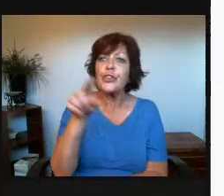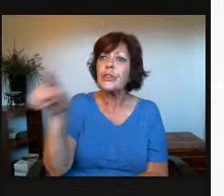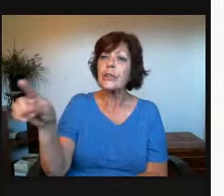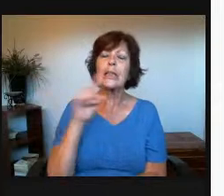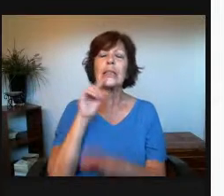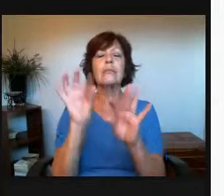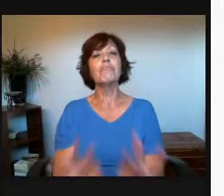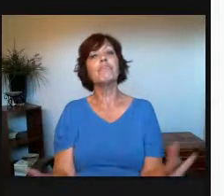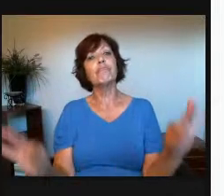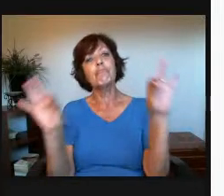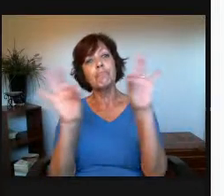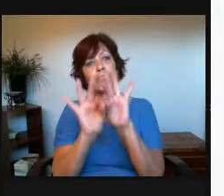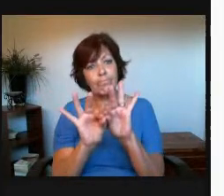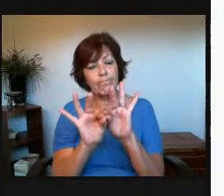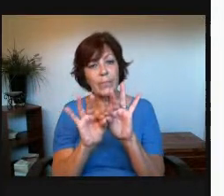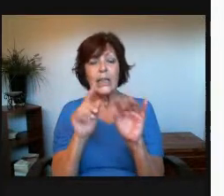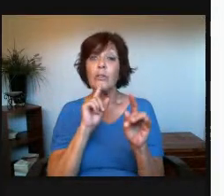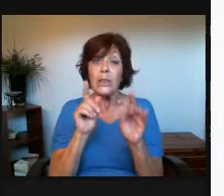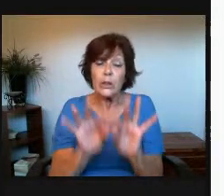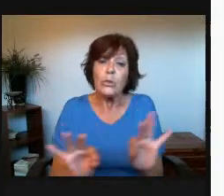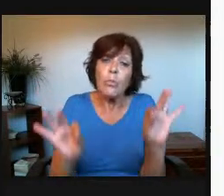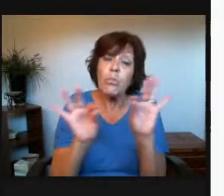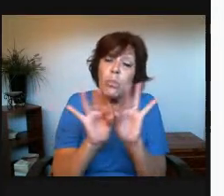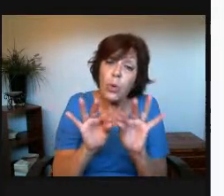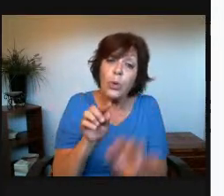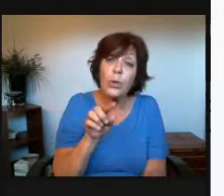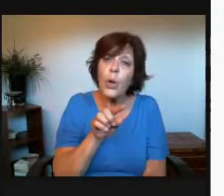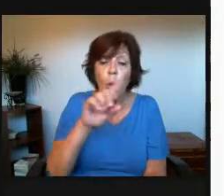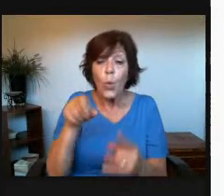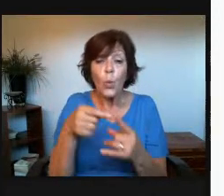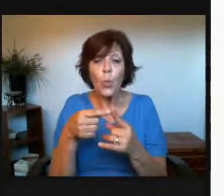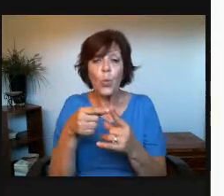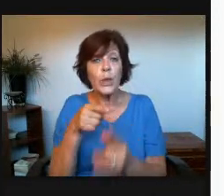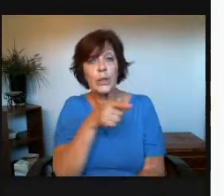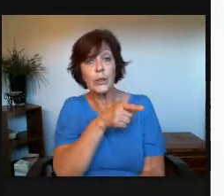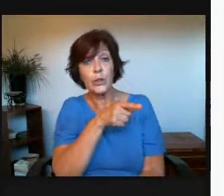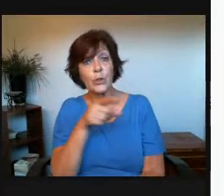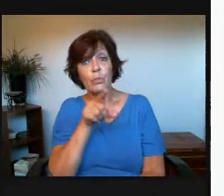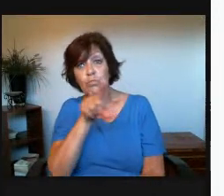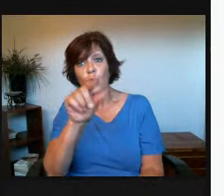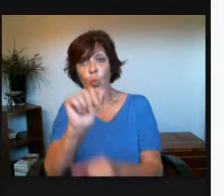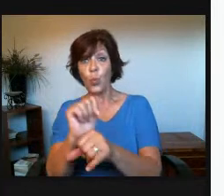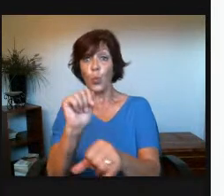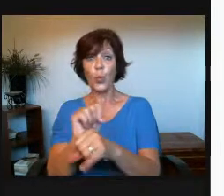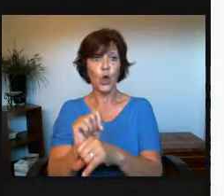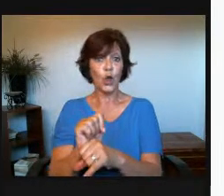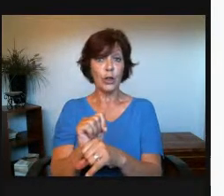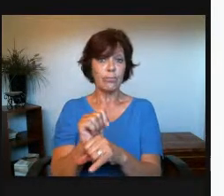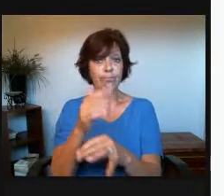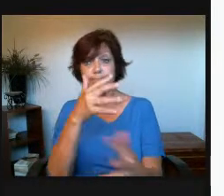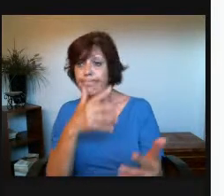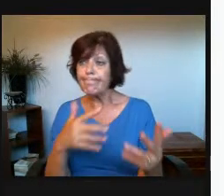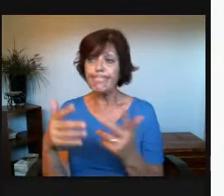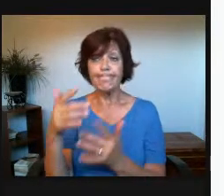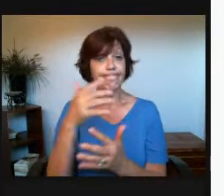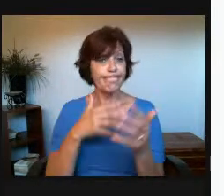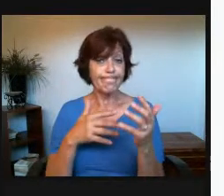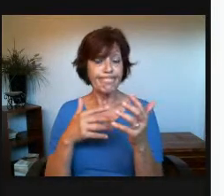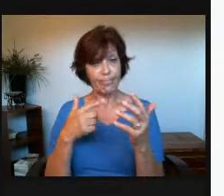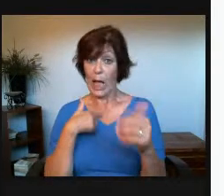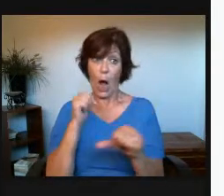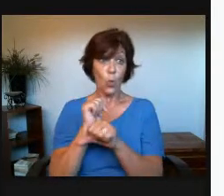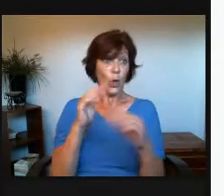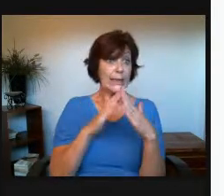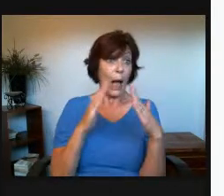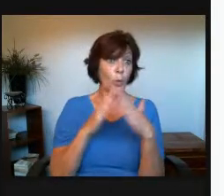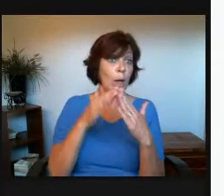is vital. It's important that when you're at your workplace that in fact I work in